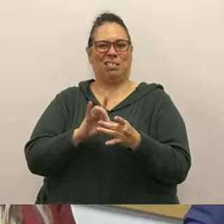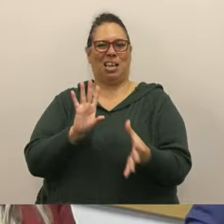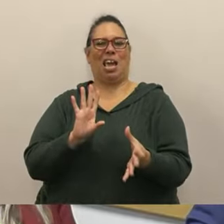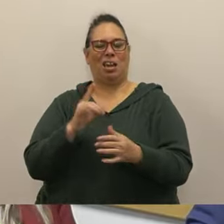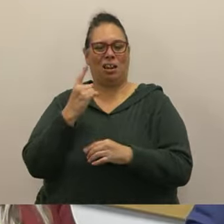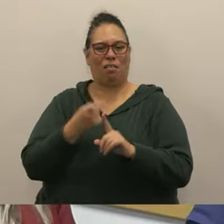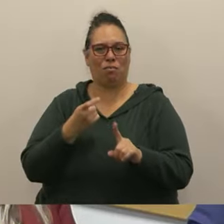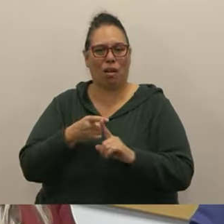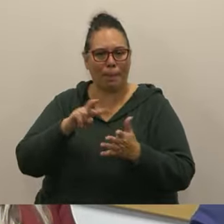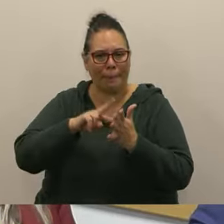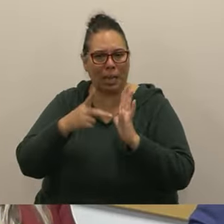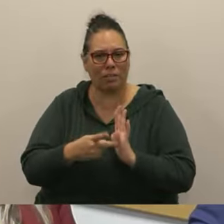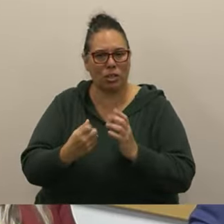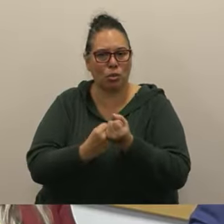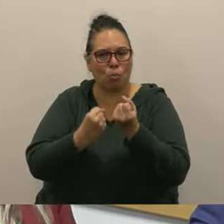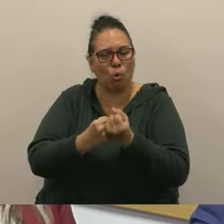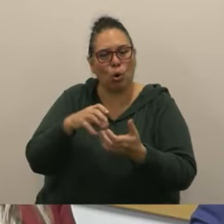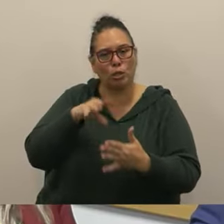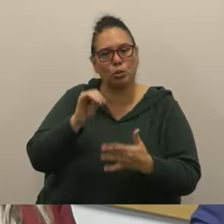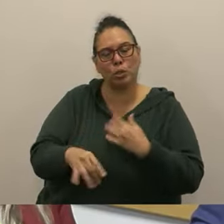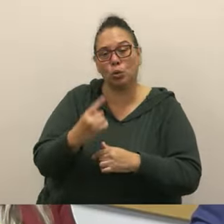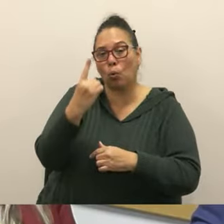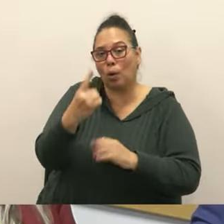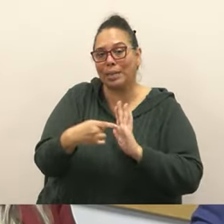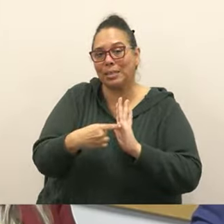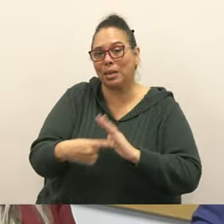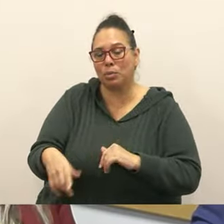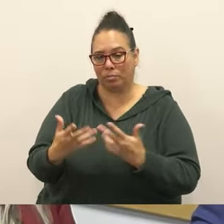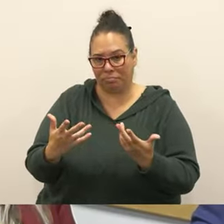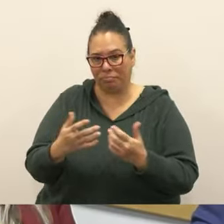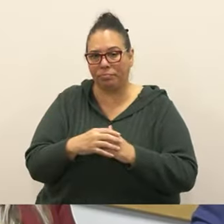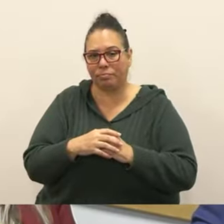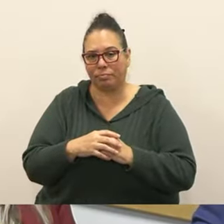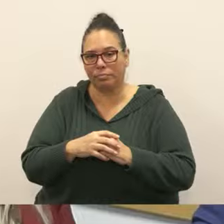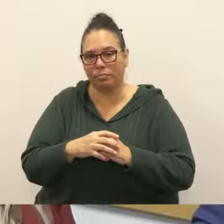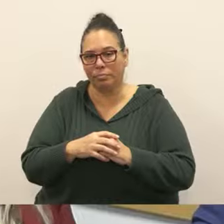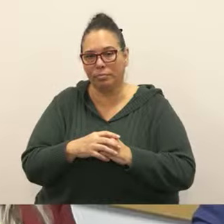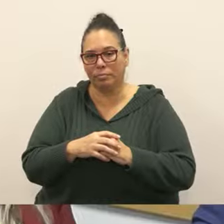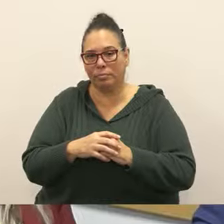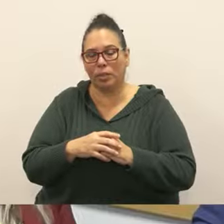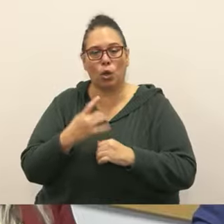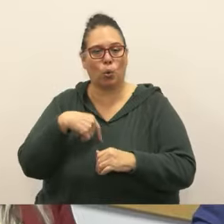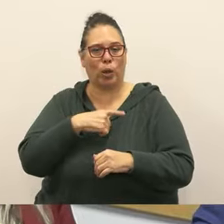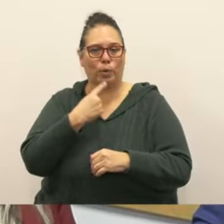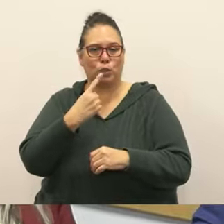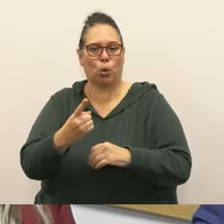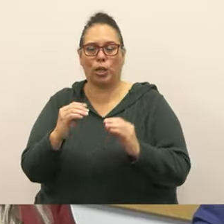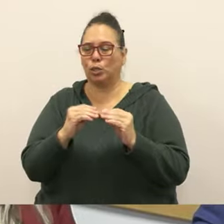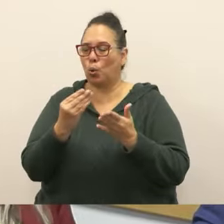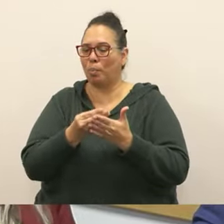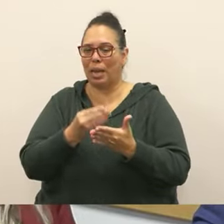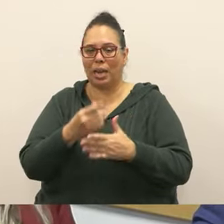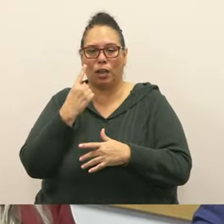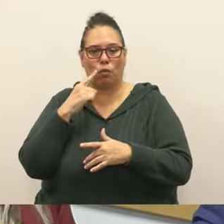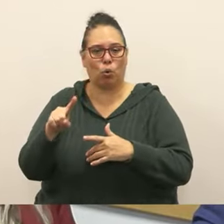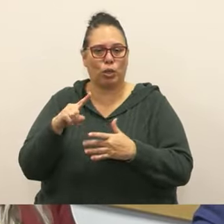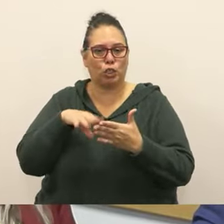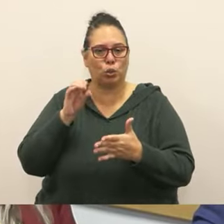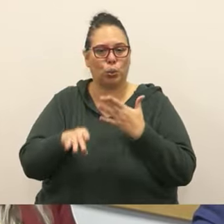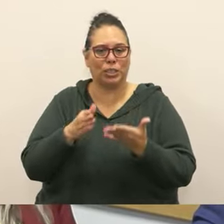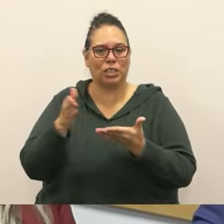meaningful support for students, is just one example of decisions made at higher levels. We are told there's no money for student-facing services,